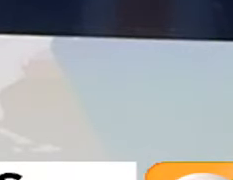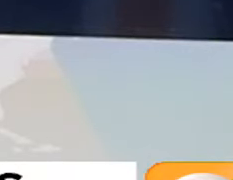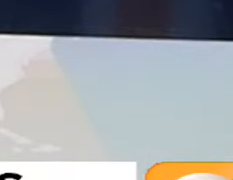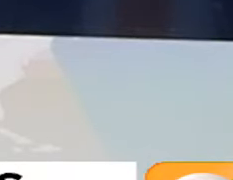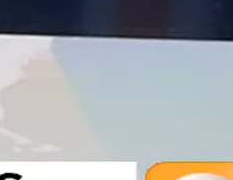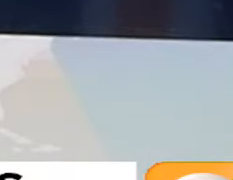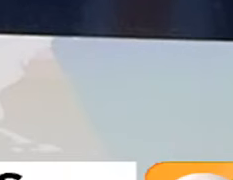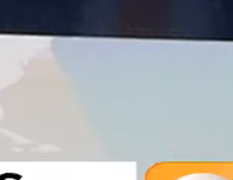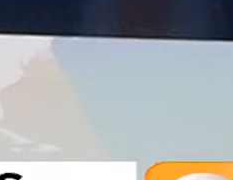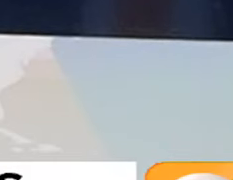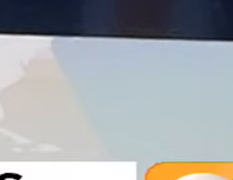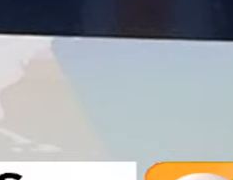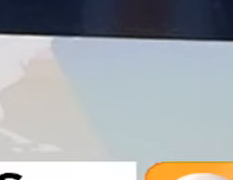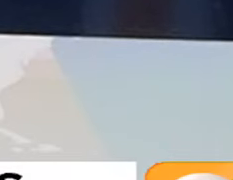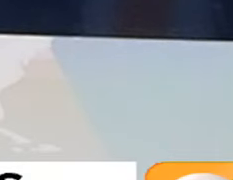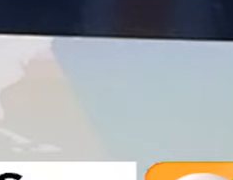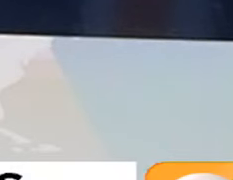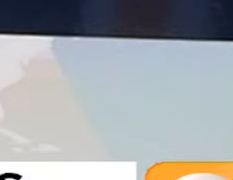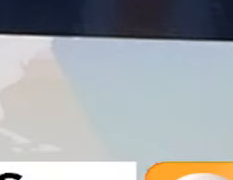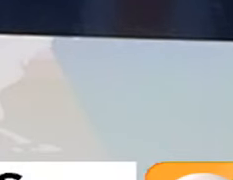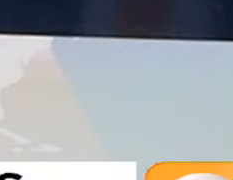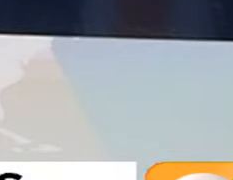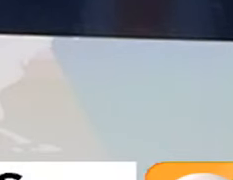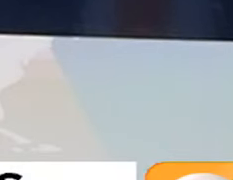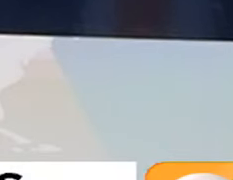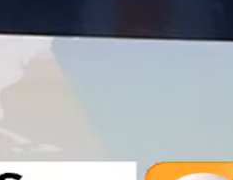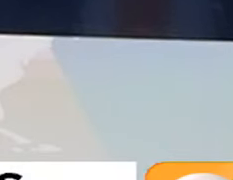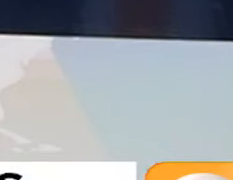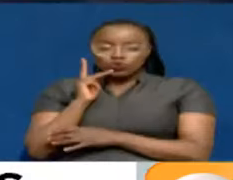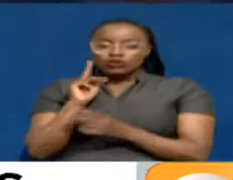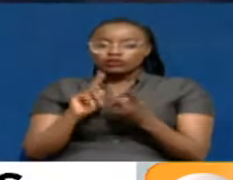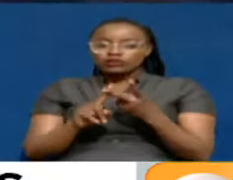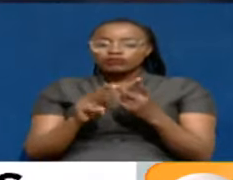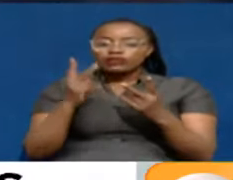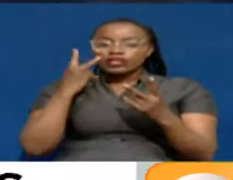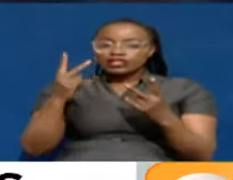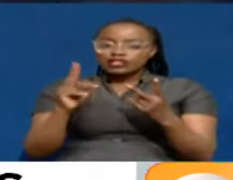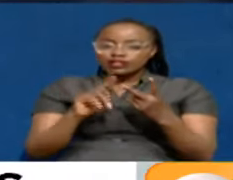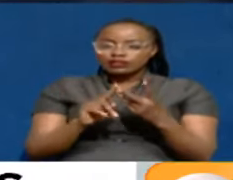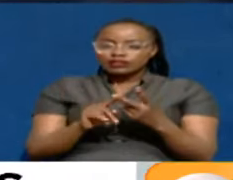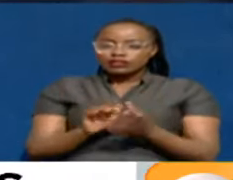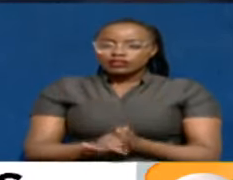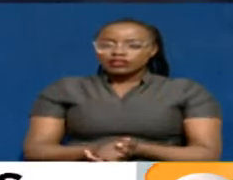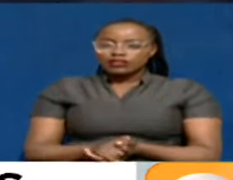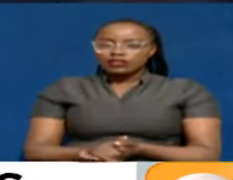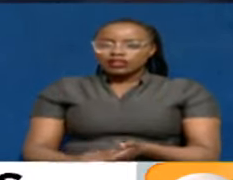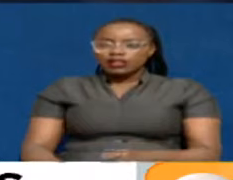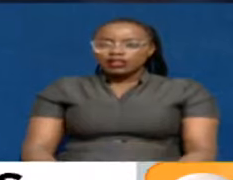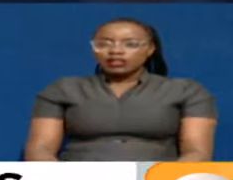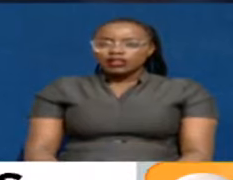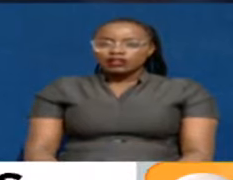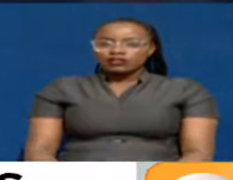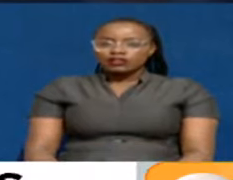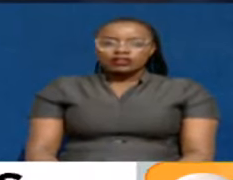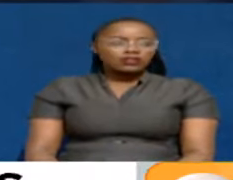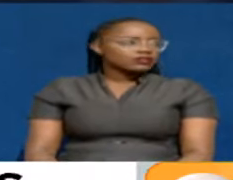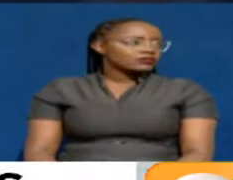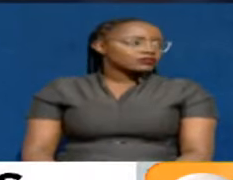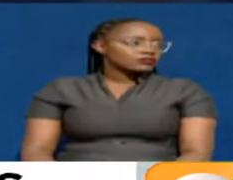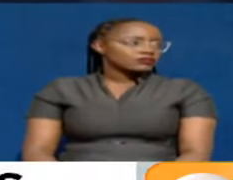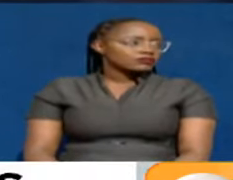Uhuru Kenyatta, which is why you see Kalonzo Musyoka and you see Raila Odinga, both of